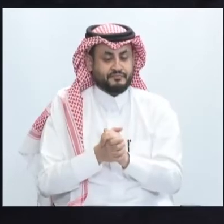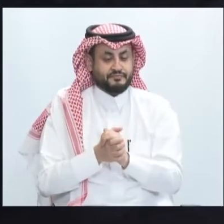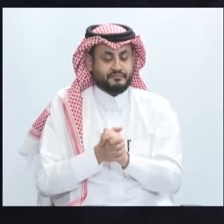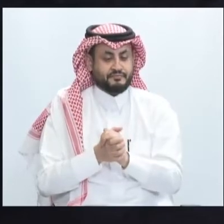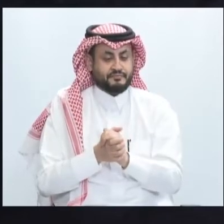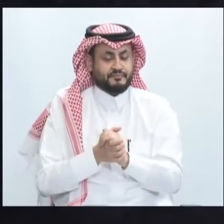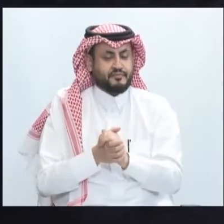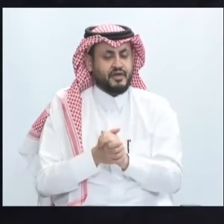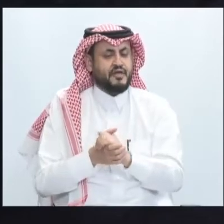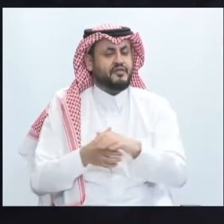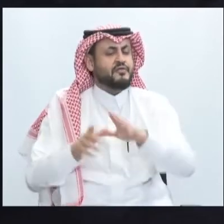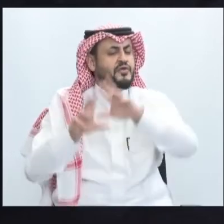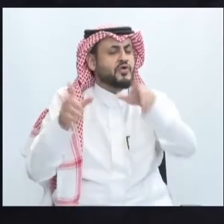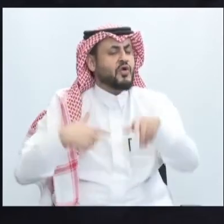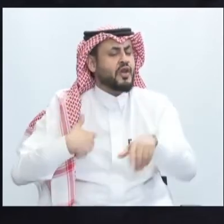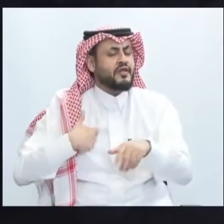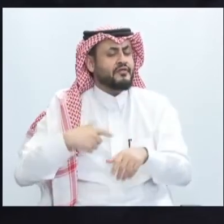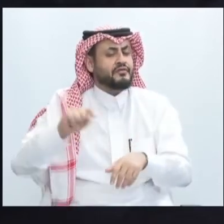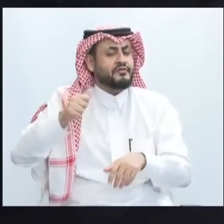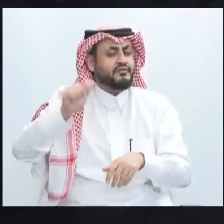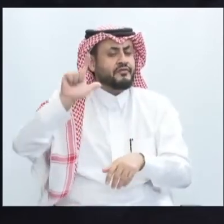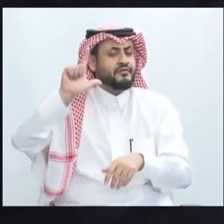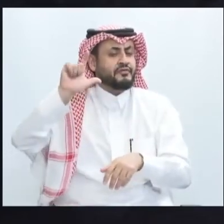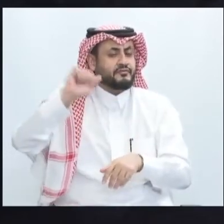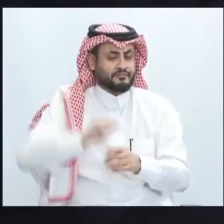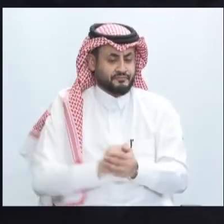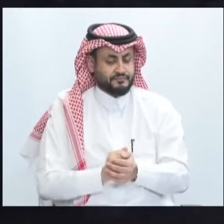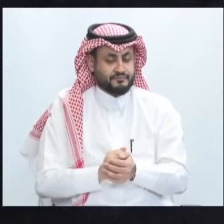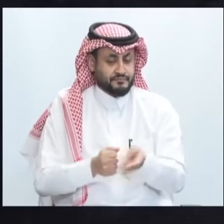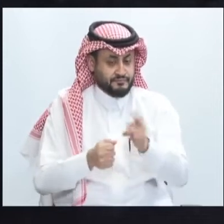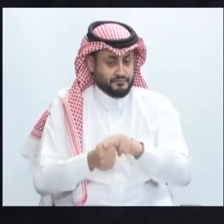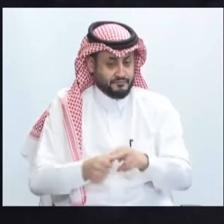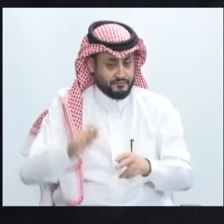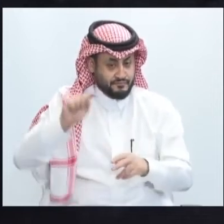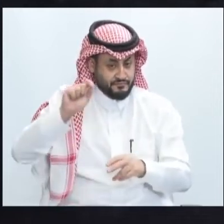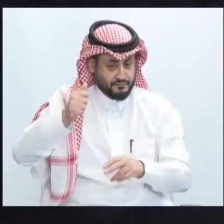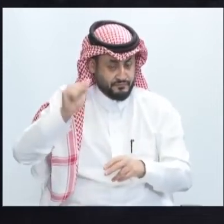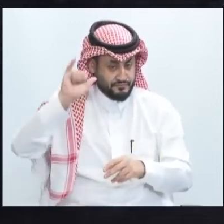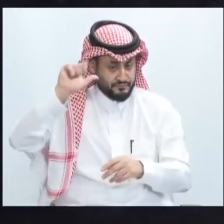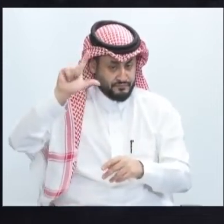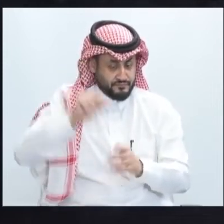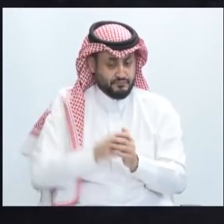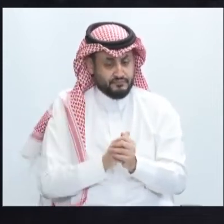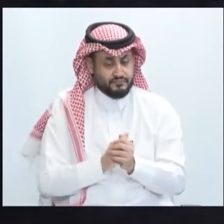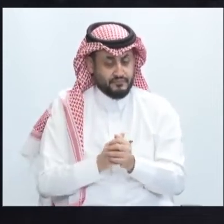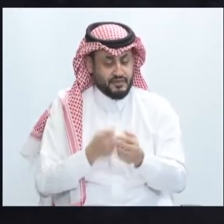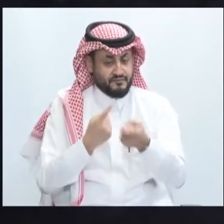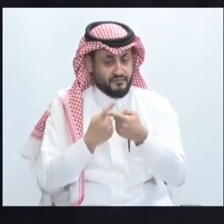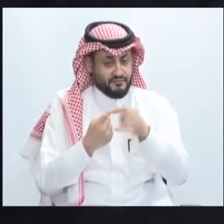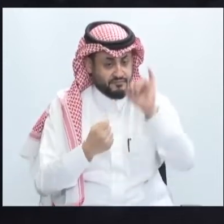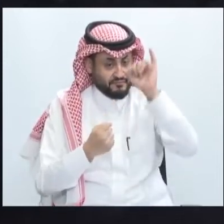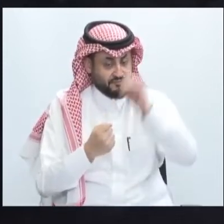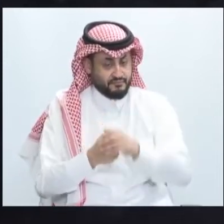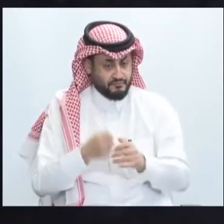we call these letters tail, tail. Again, these are short, these are